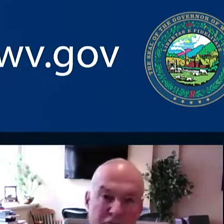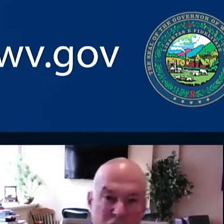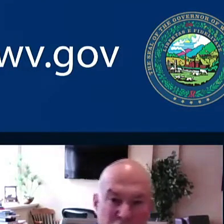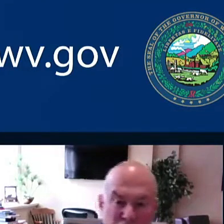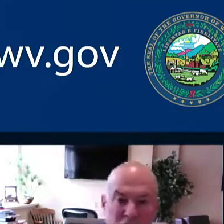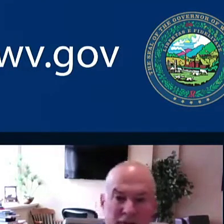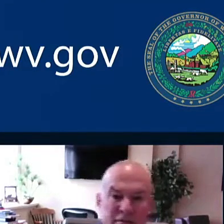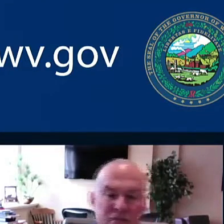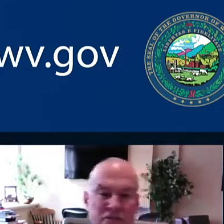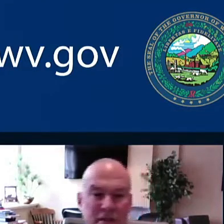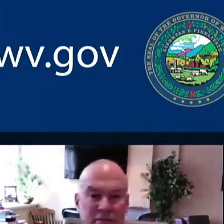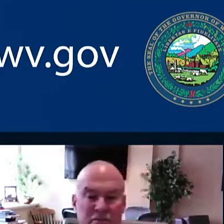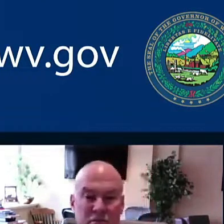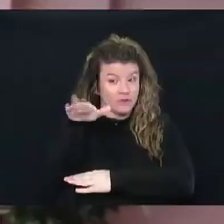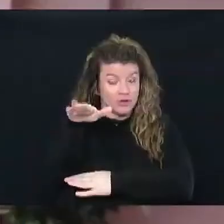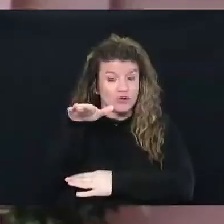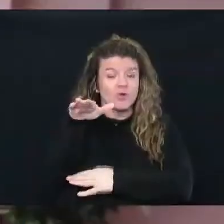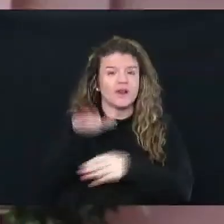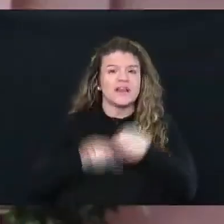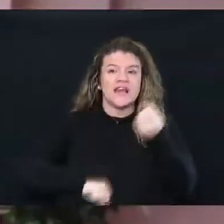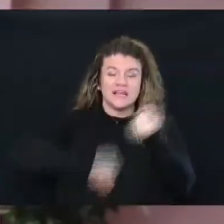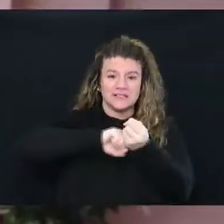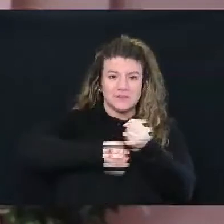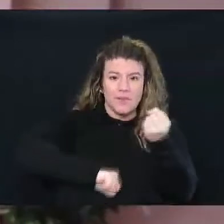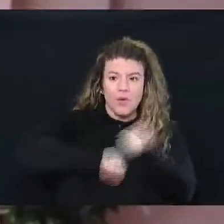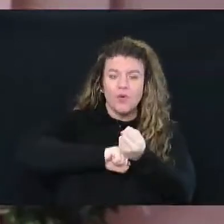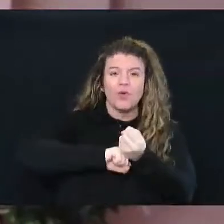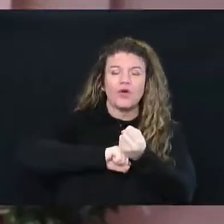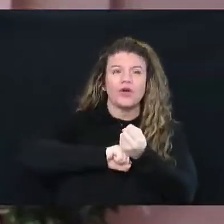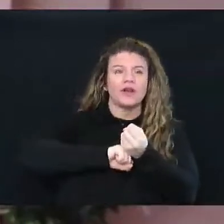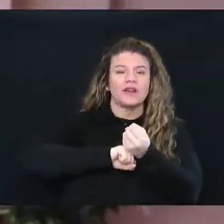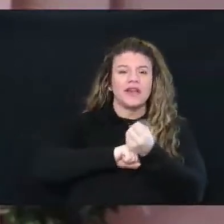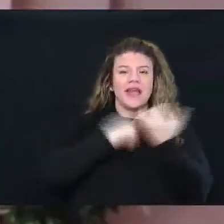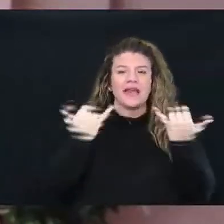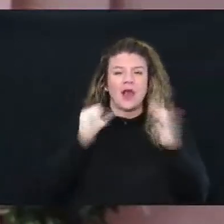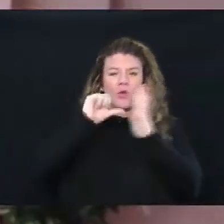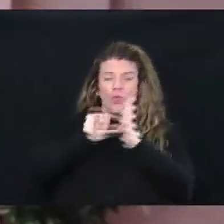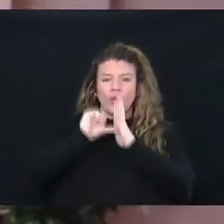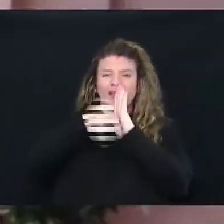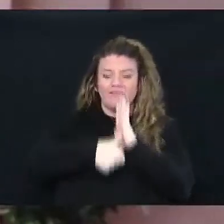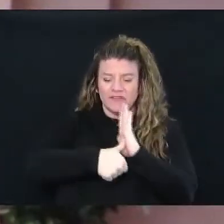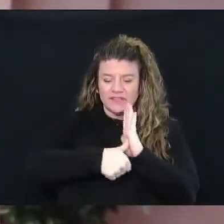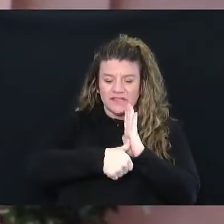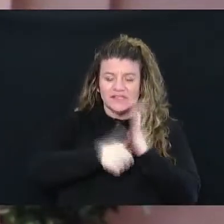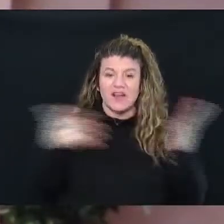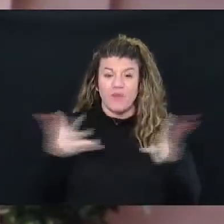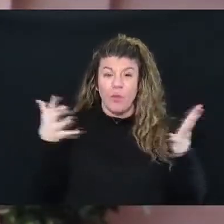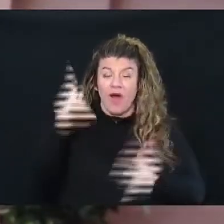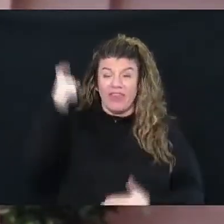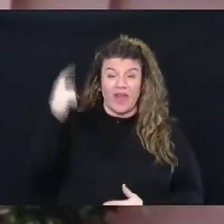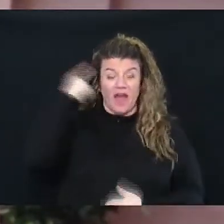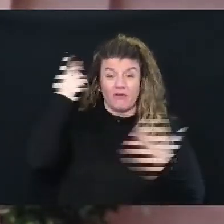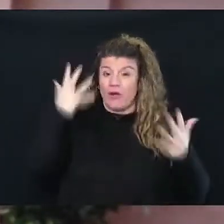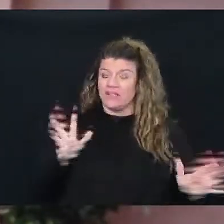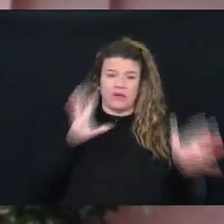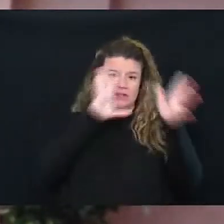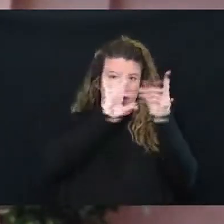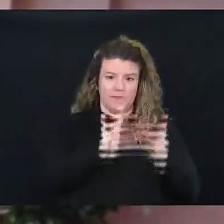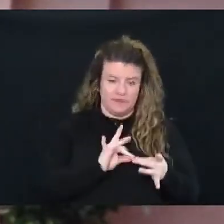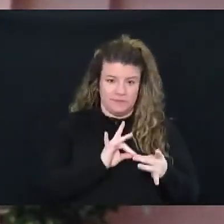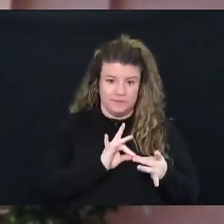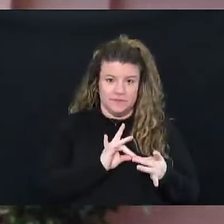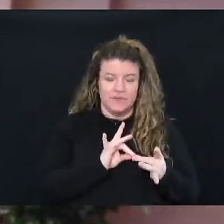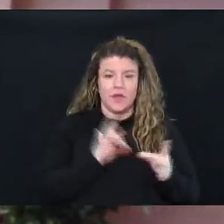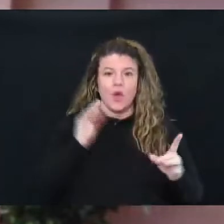Good afternoon, and support and re-emphasis of what the governor has said to us.